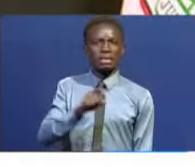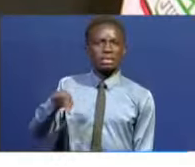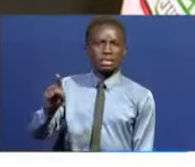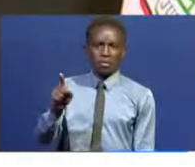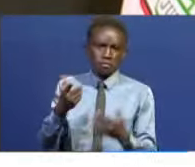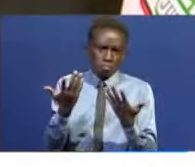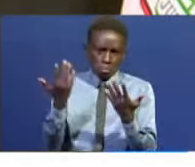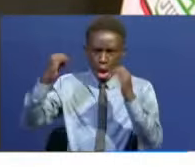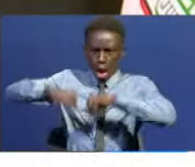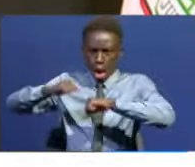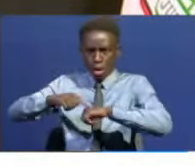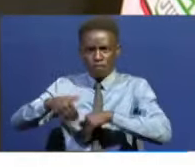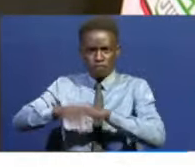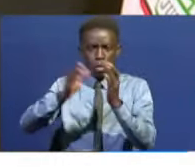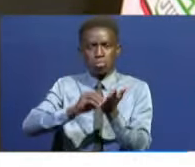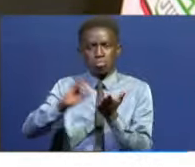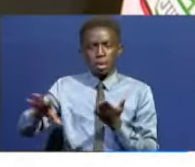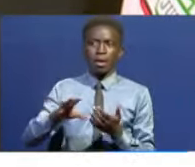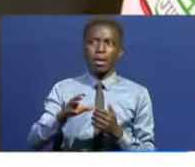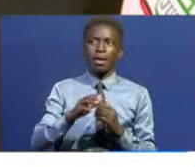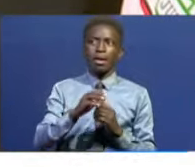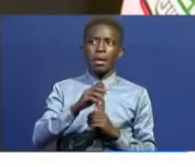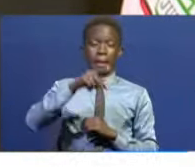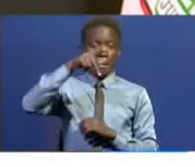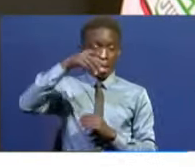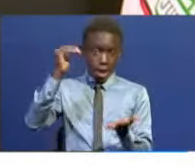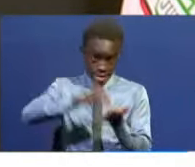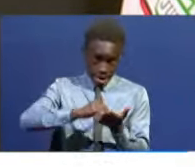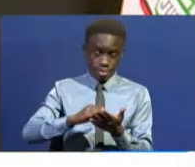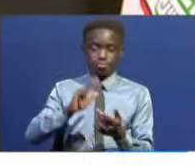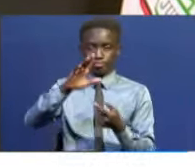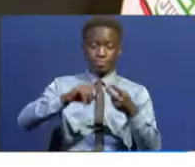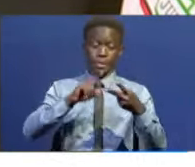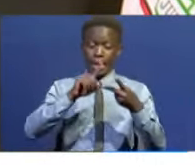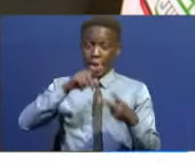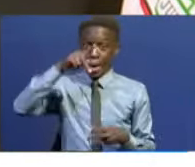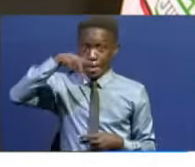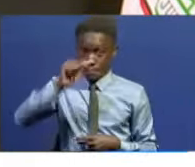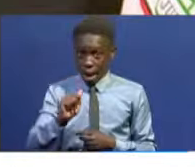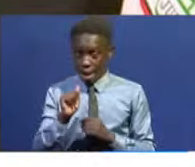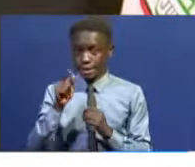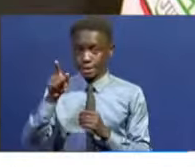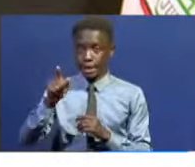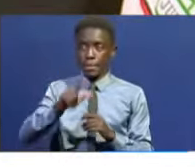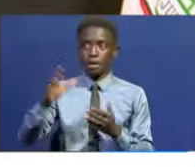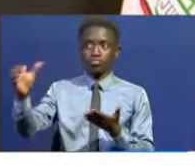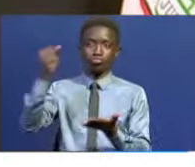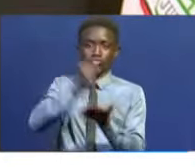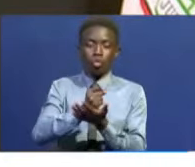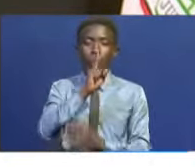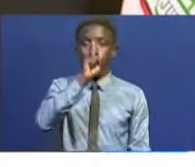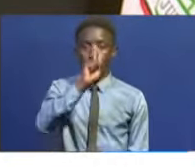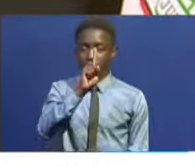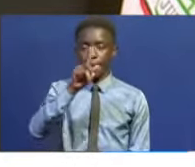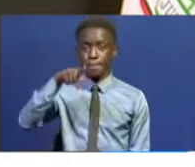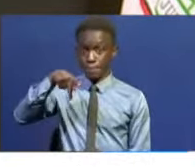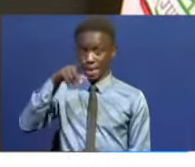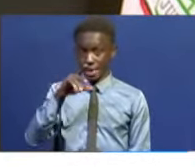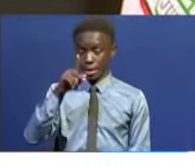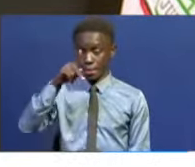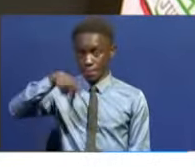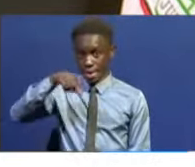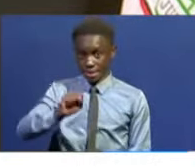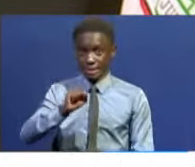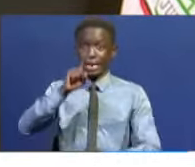Article 9A of the power sharing agreement, PA would nominate the candidate for appointment of one principal secretary when Kenya